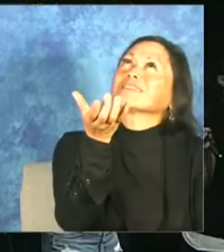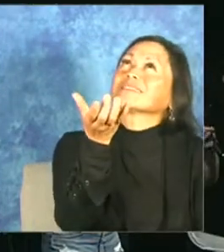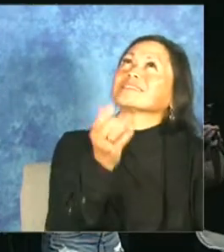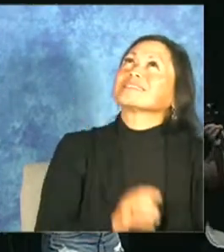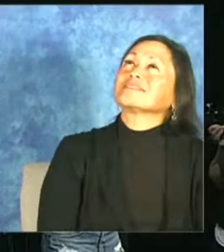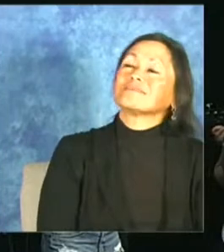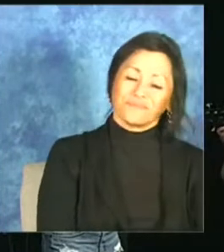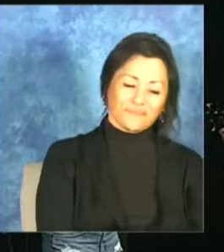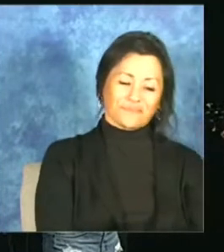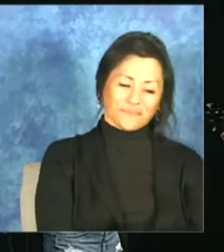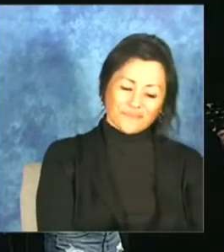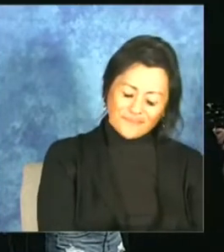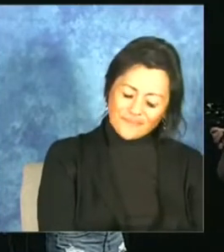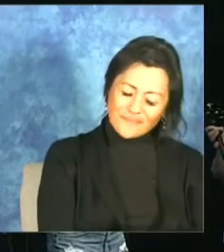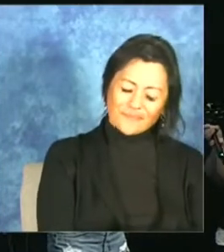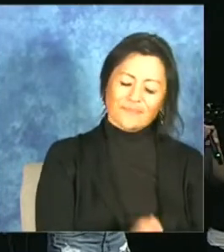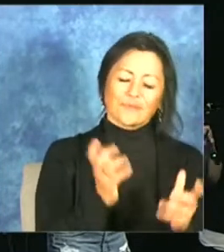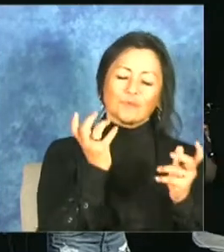Whoa.